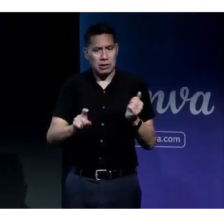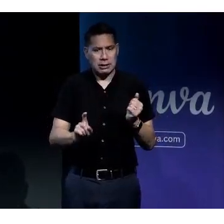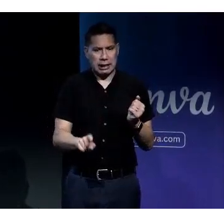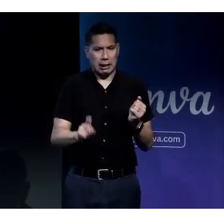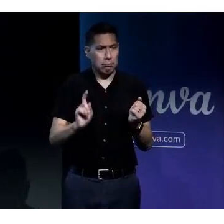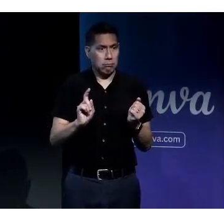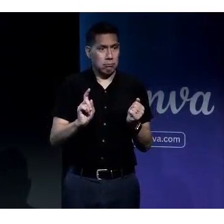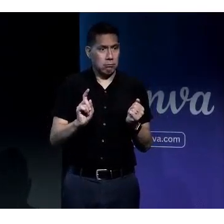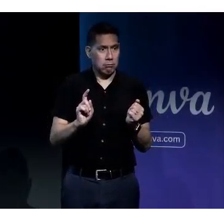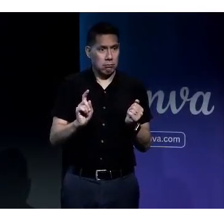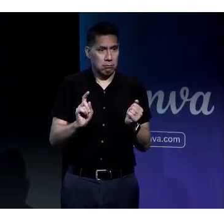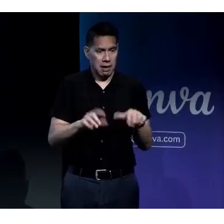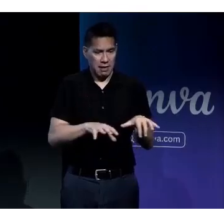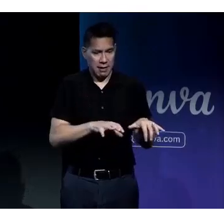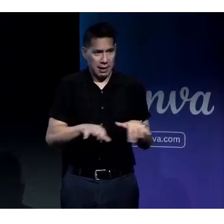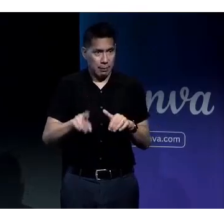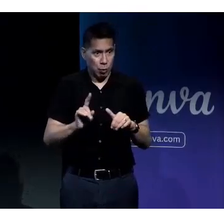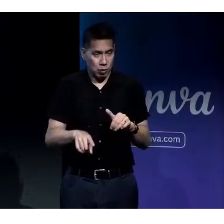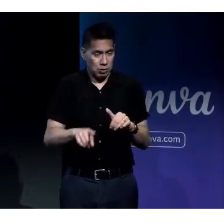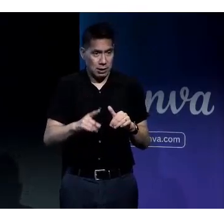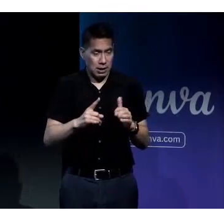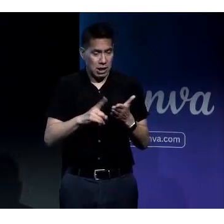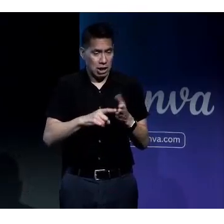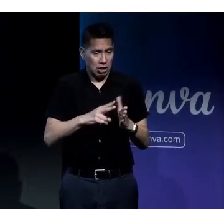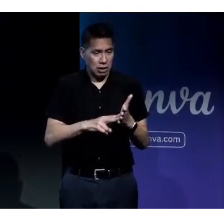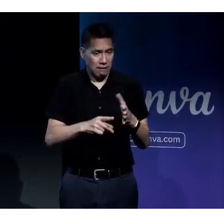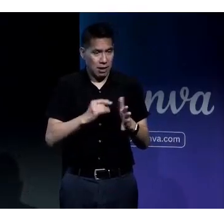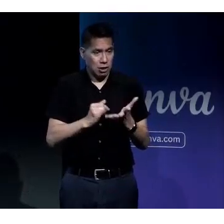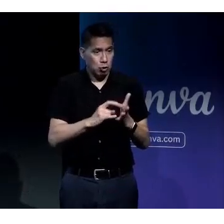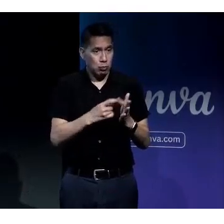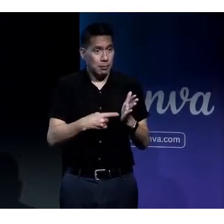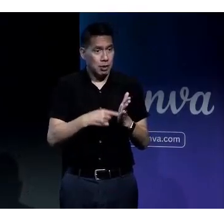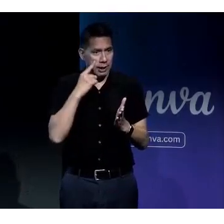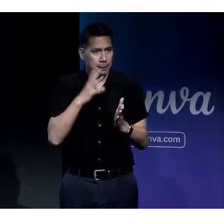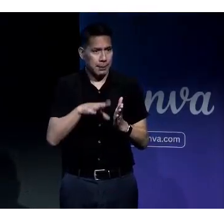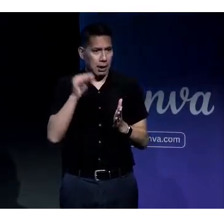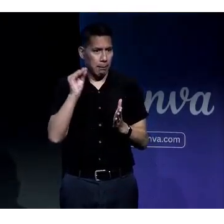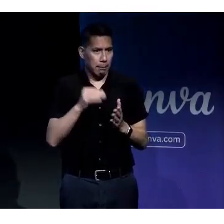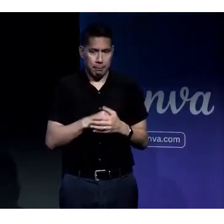our keyboard event listeners in JavaScript would be able to pick that up.